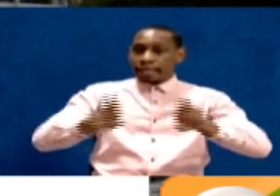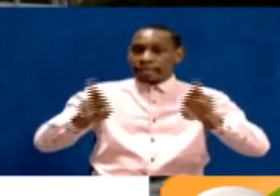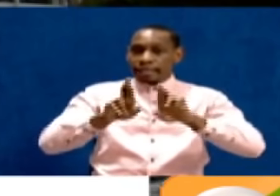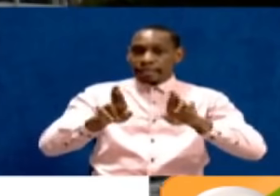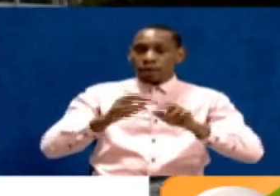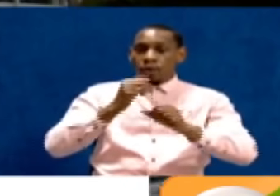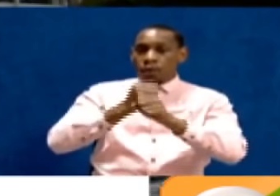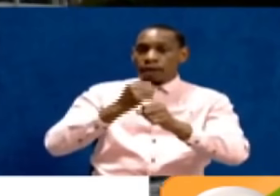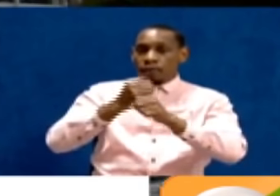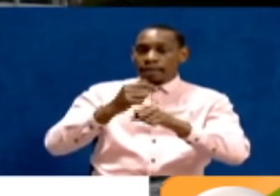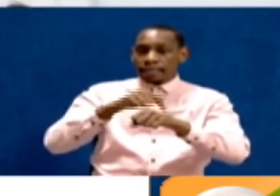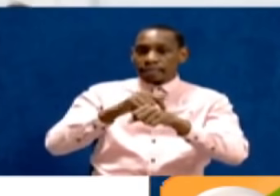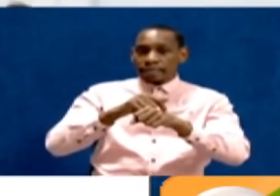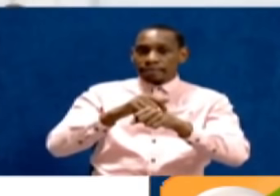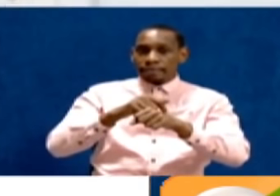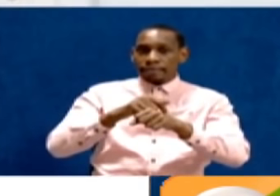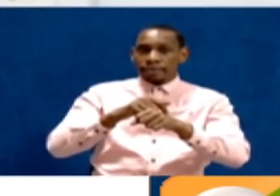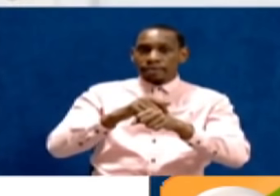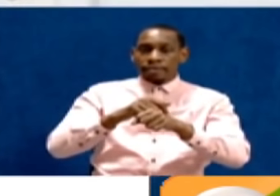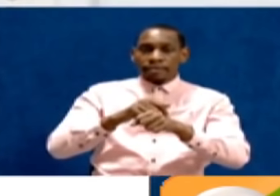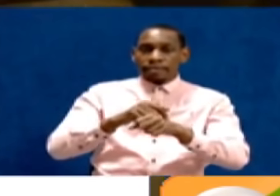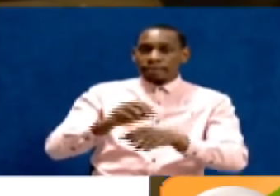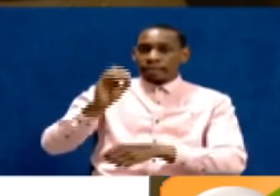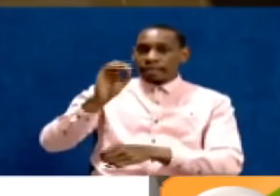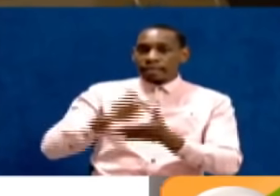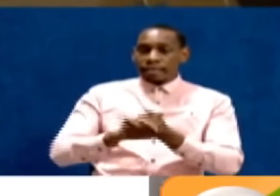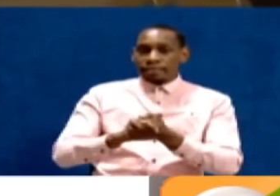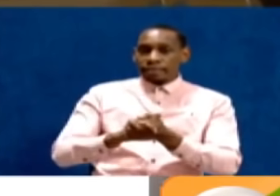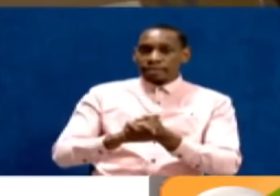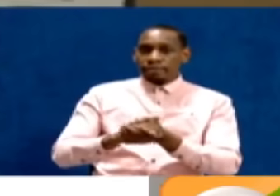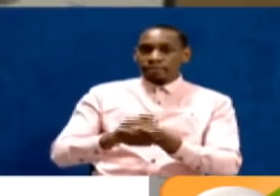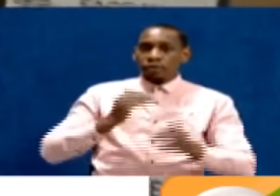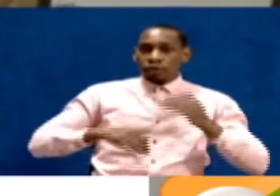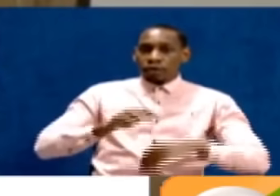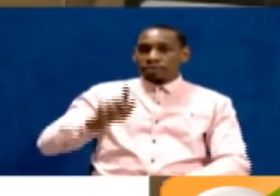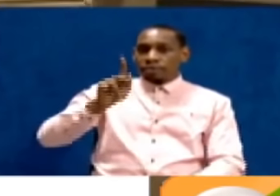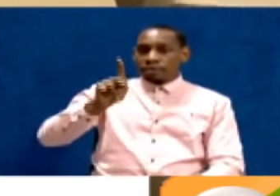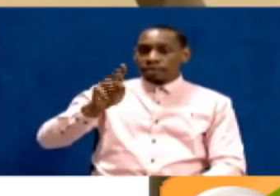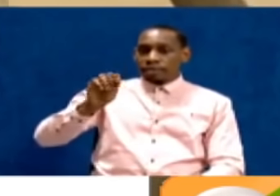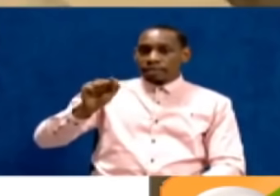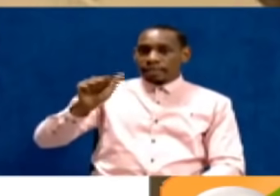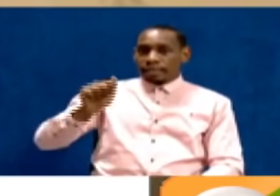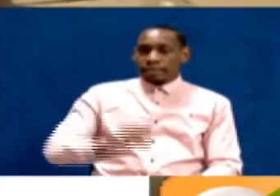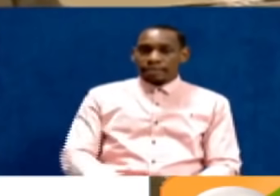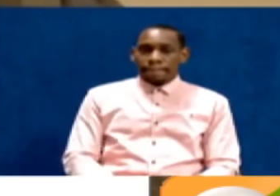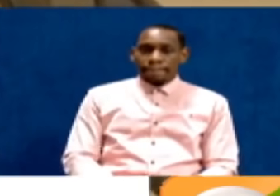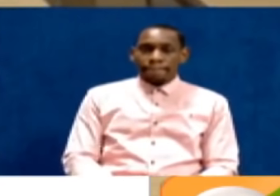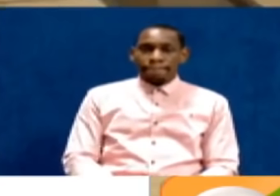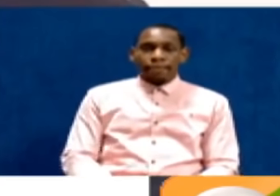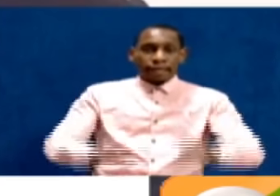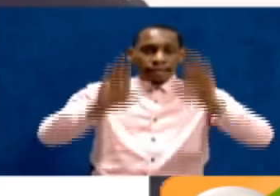hands-on in the midst of an image-denting multi-billion shilling scam at KEMSA. What will be